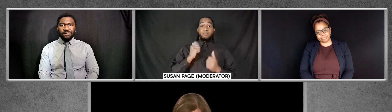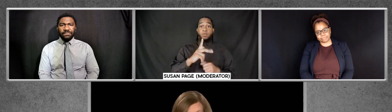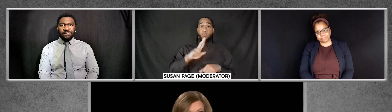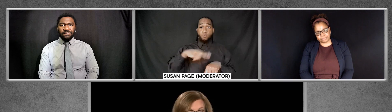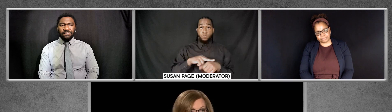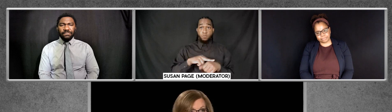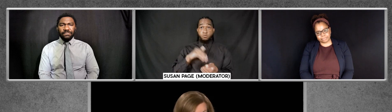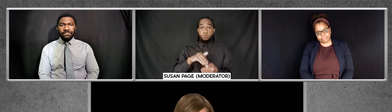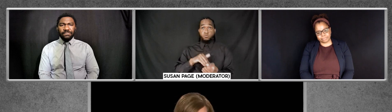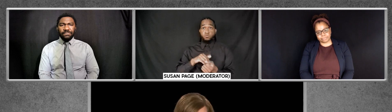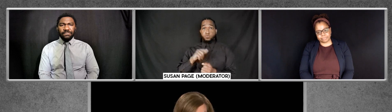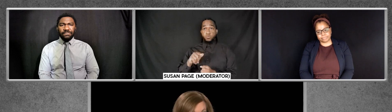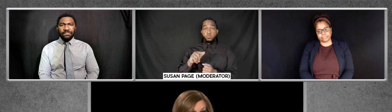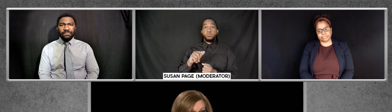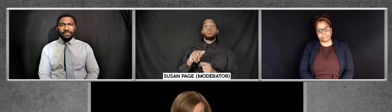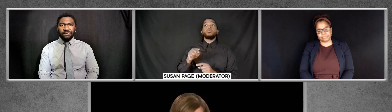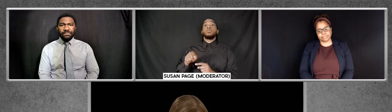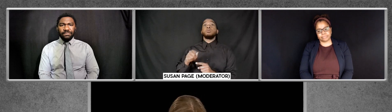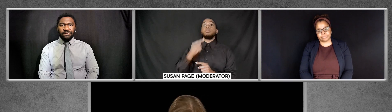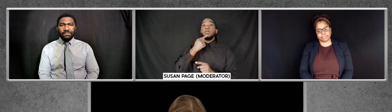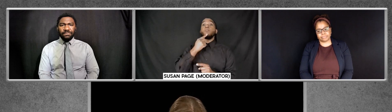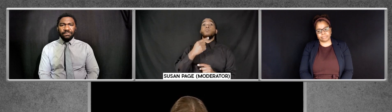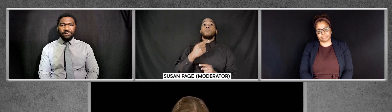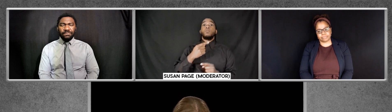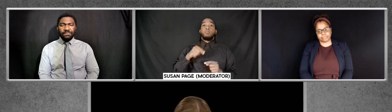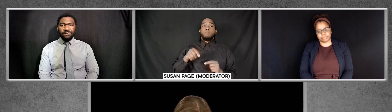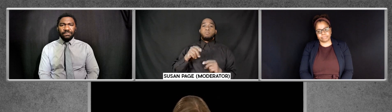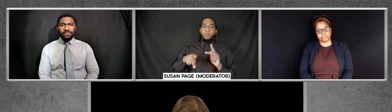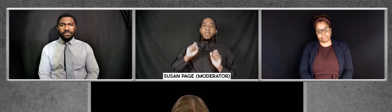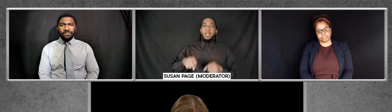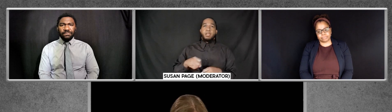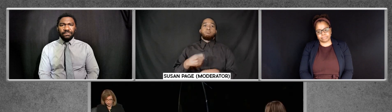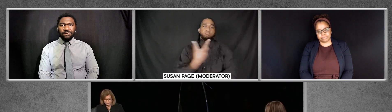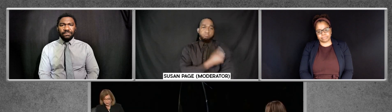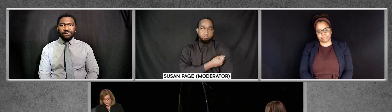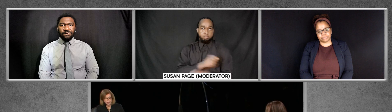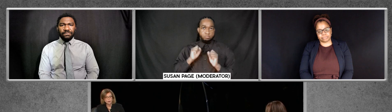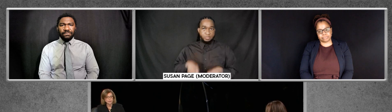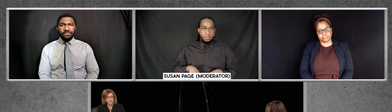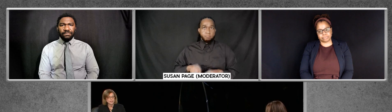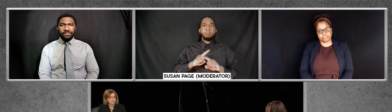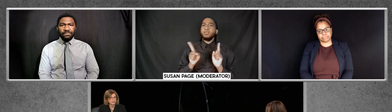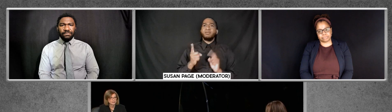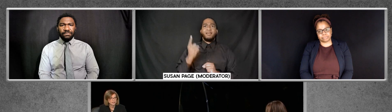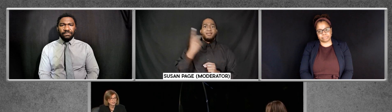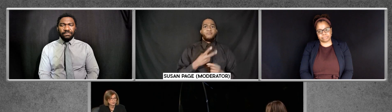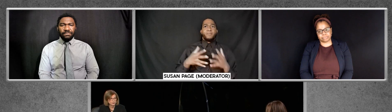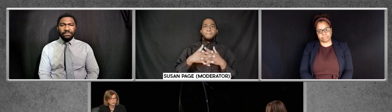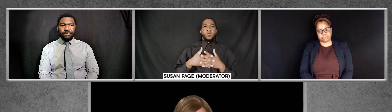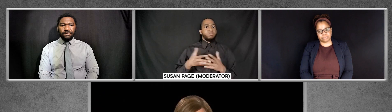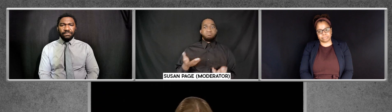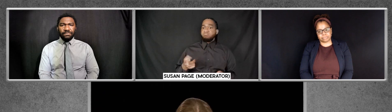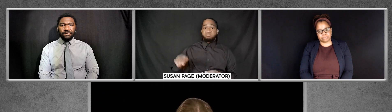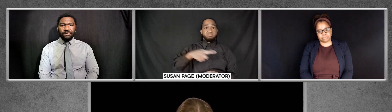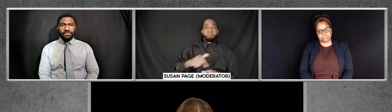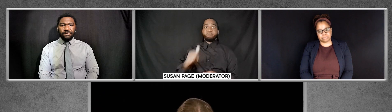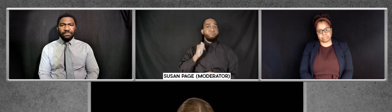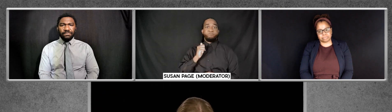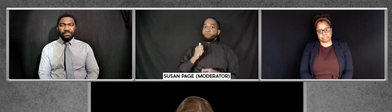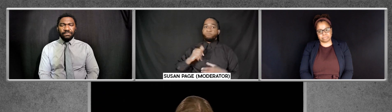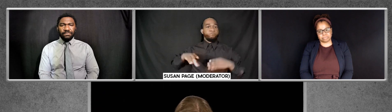that most of the people who can be vaccinated need to be vaccinated. But half of Americans now say they wouldn't take a vaccine if it was released